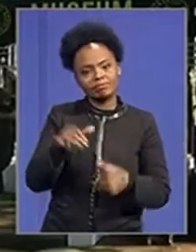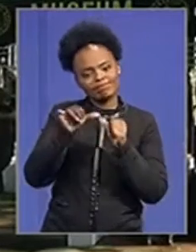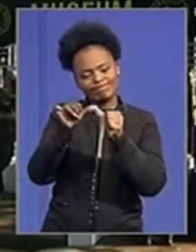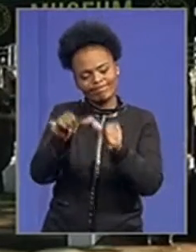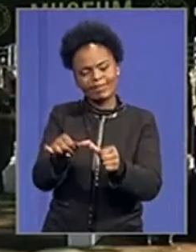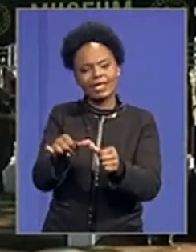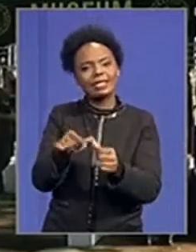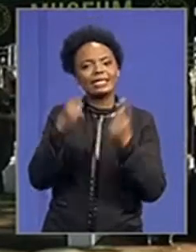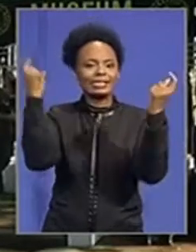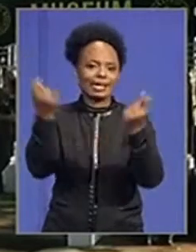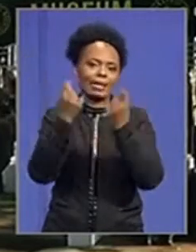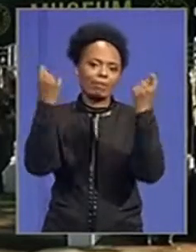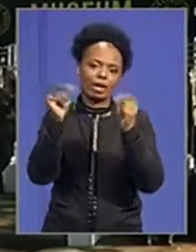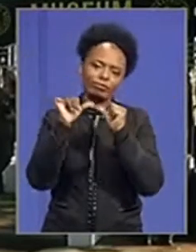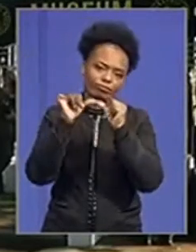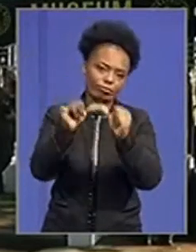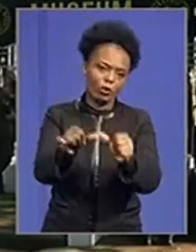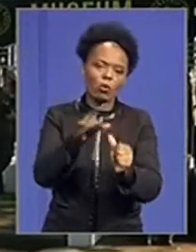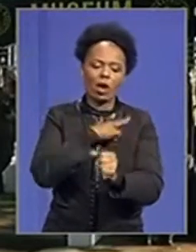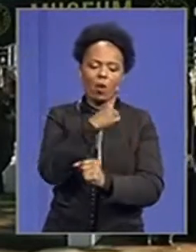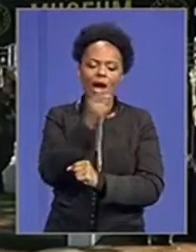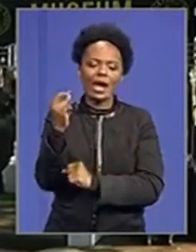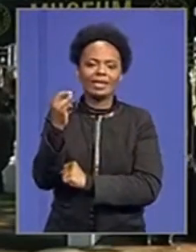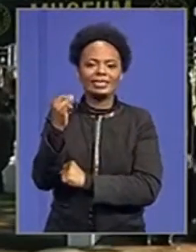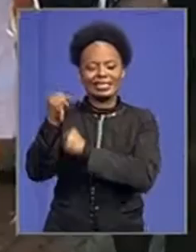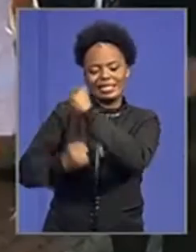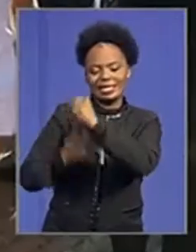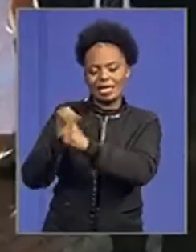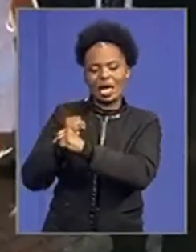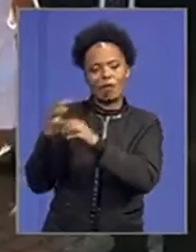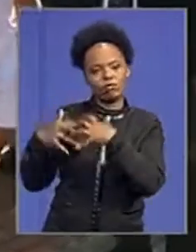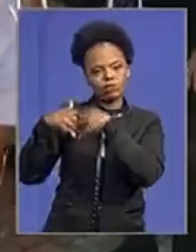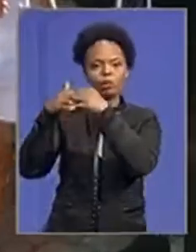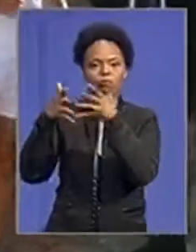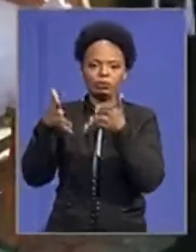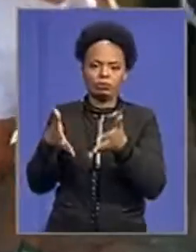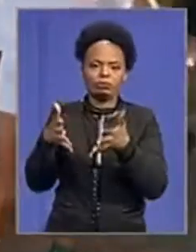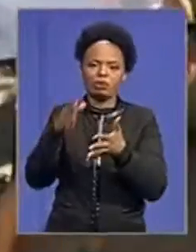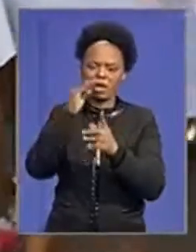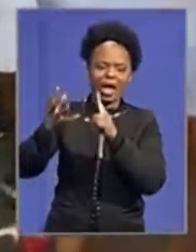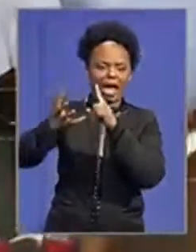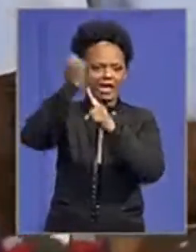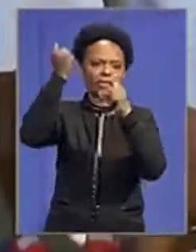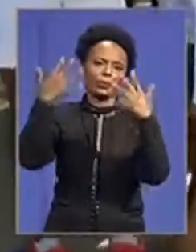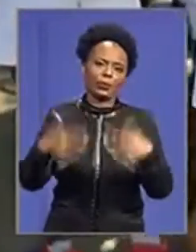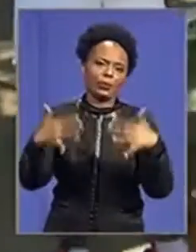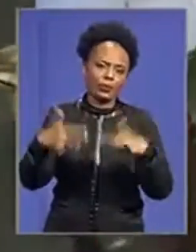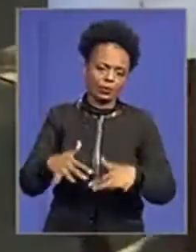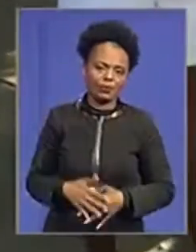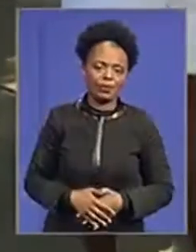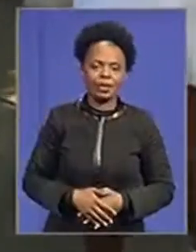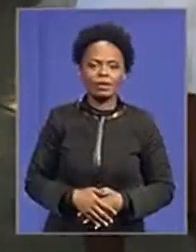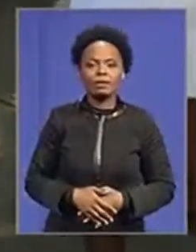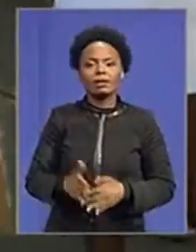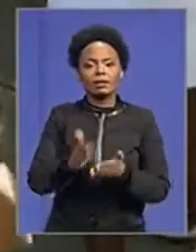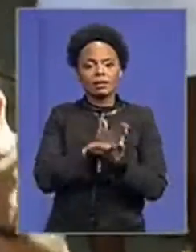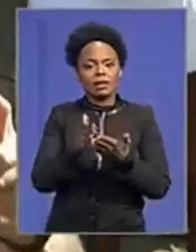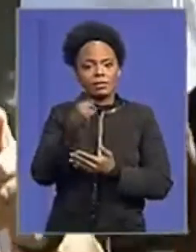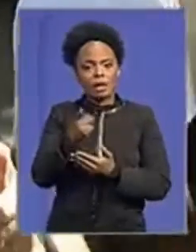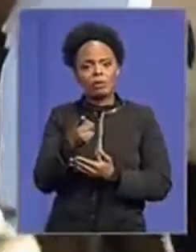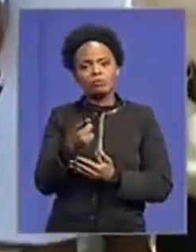celebrations because we are, of course, 100 years today, and that's, a milestone. Lebelo la monongwaha mo Dimathi di tlang ho romela dinako tsa tsona le tla matho